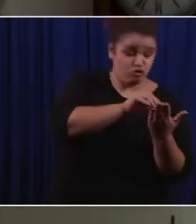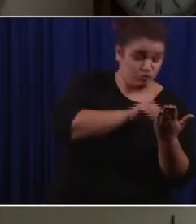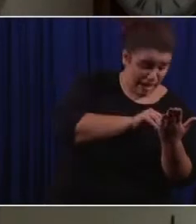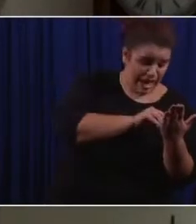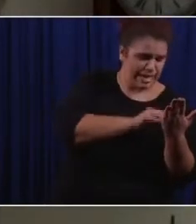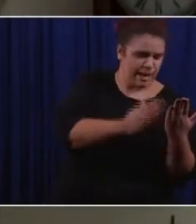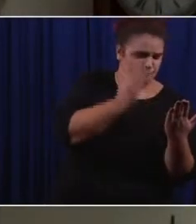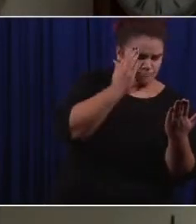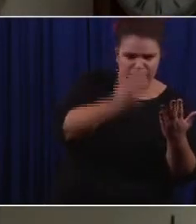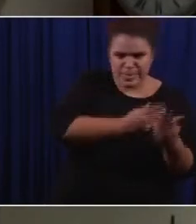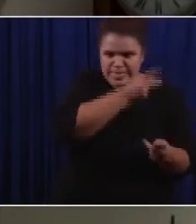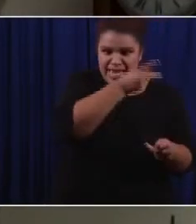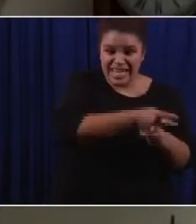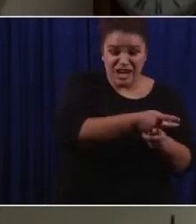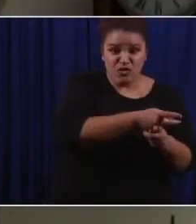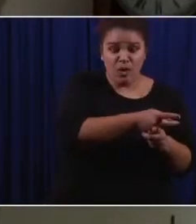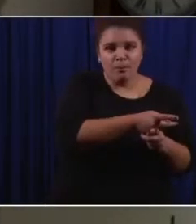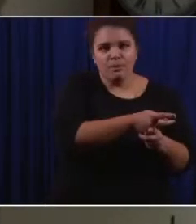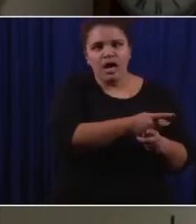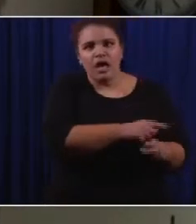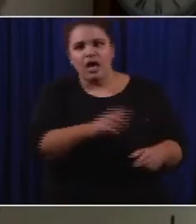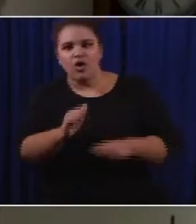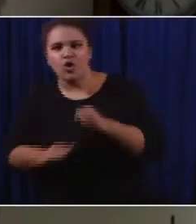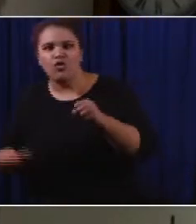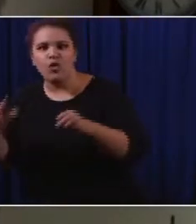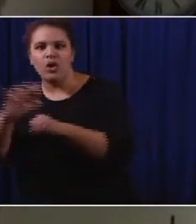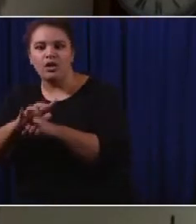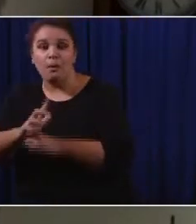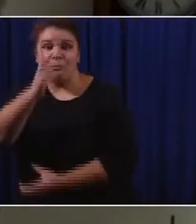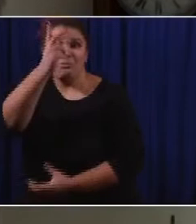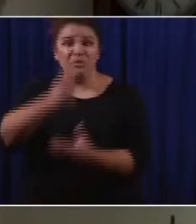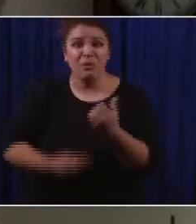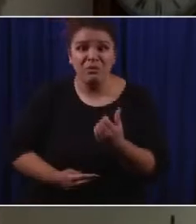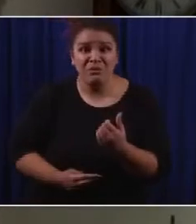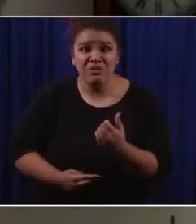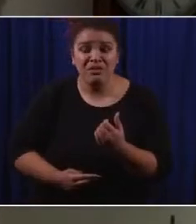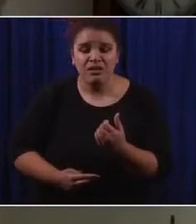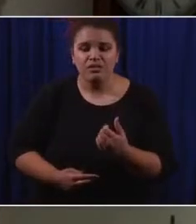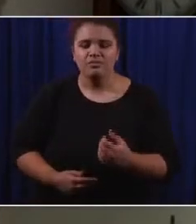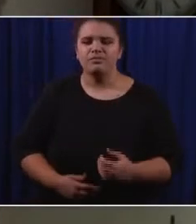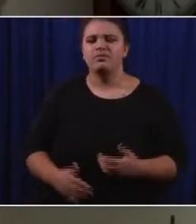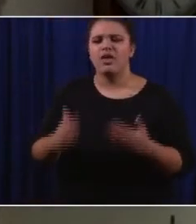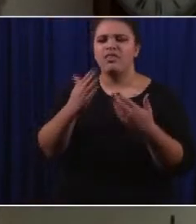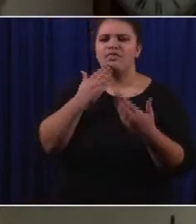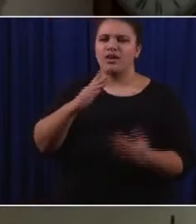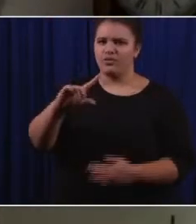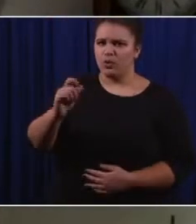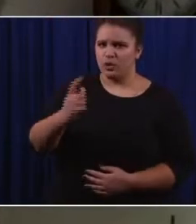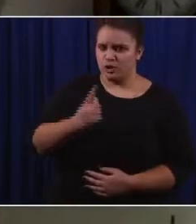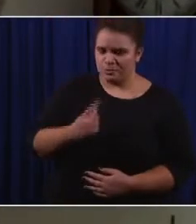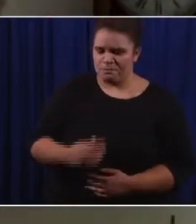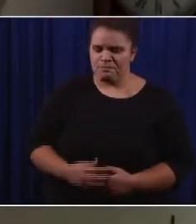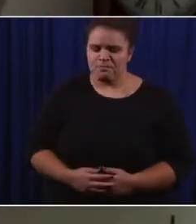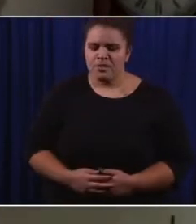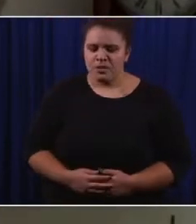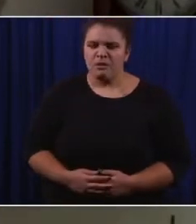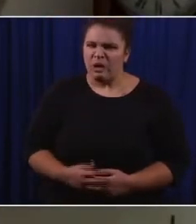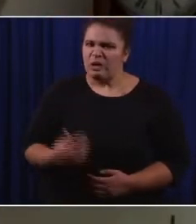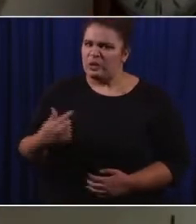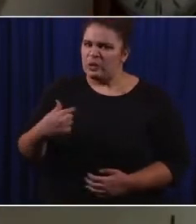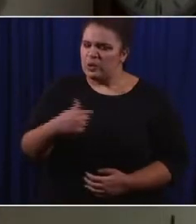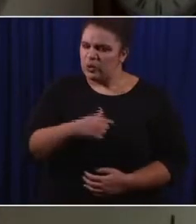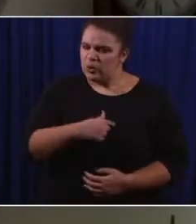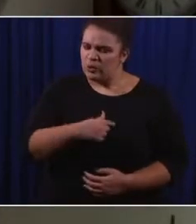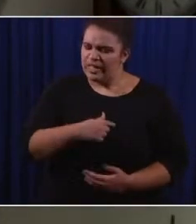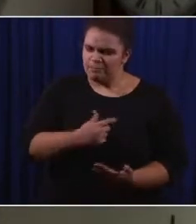Well, thank you for the question. We're very concerned about this. We're very concerned about this. There